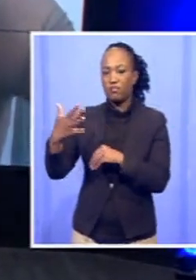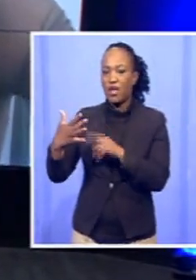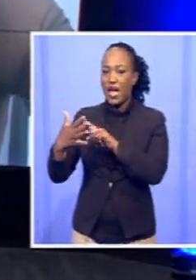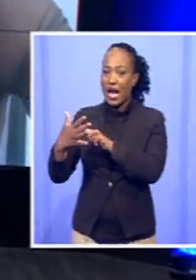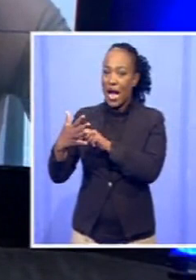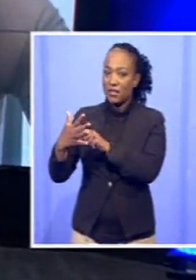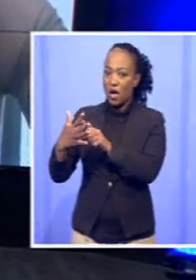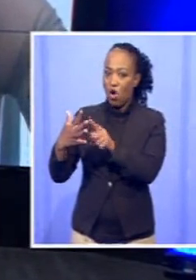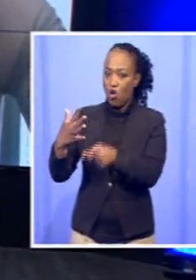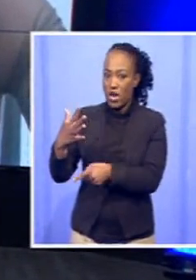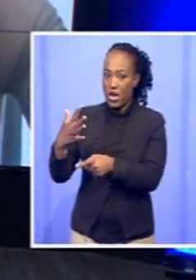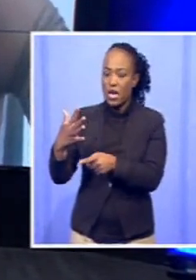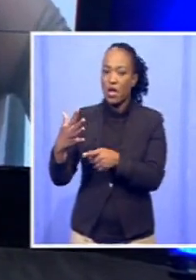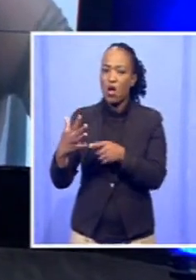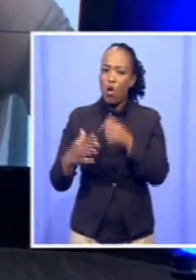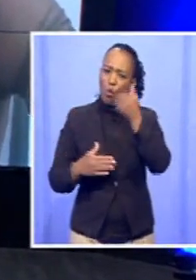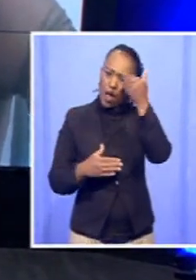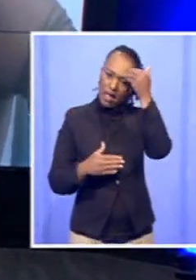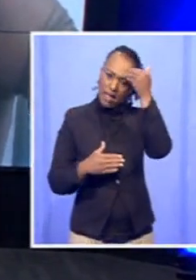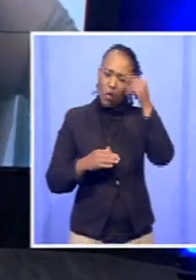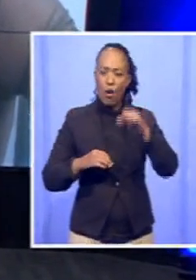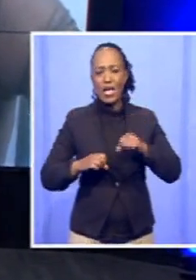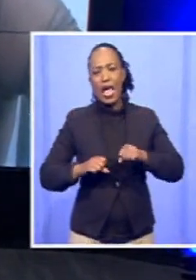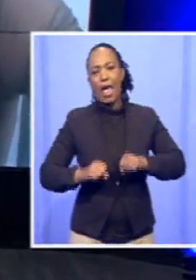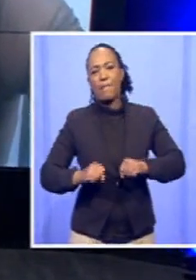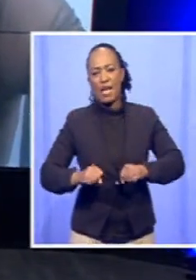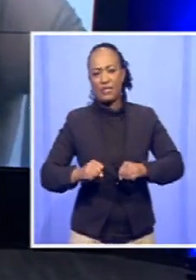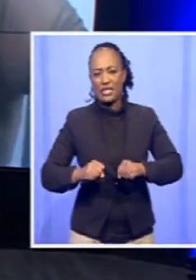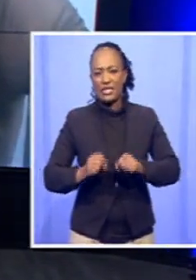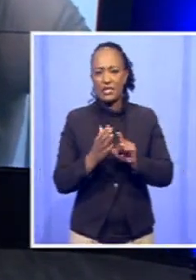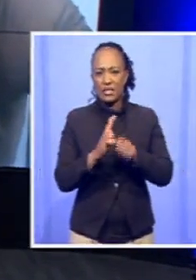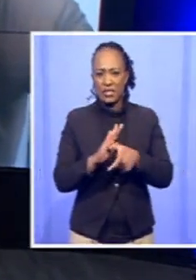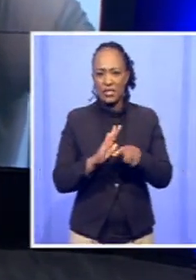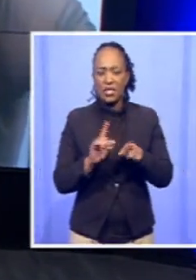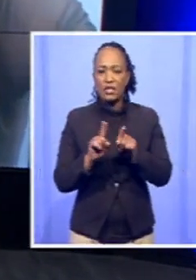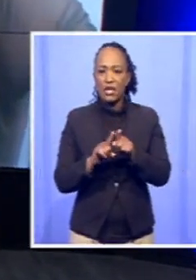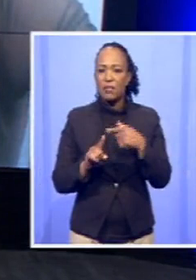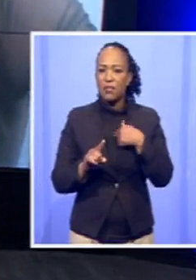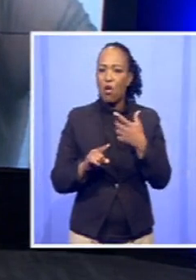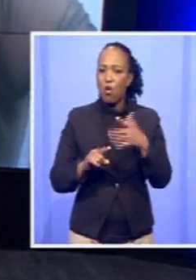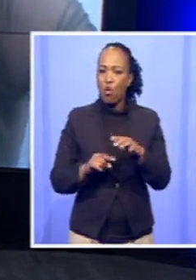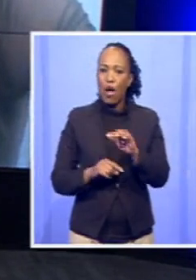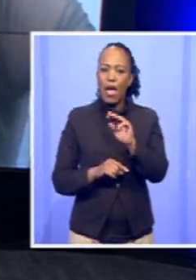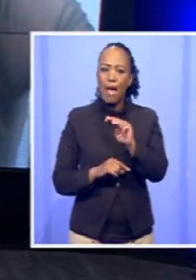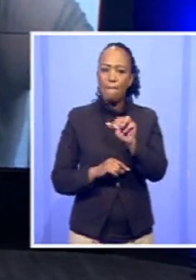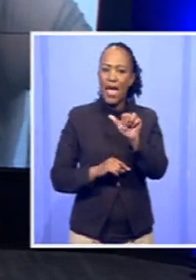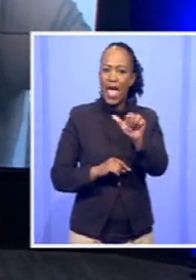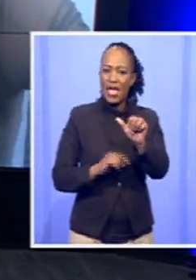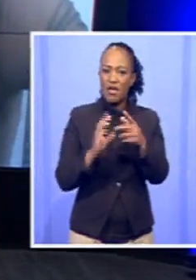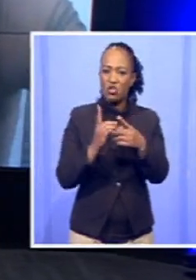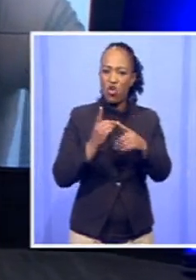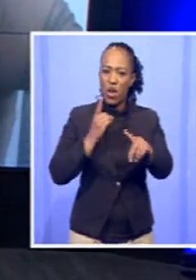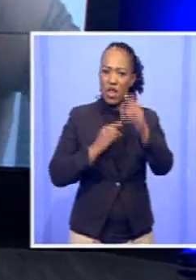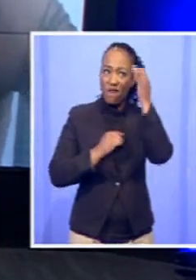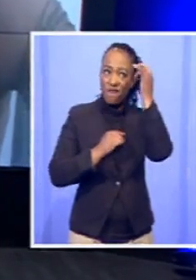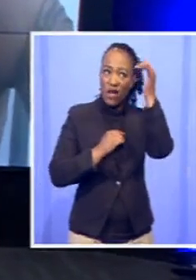with a neurological impairment, epilepsy. But you are also reading towards your master's degree in philosophy. How did you do